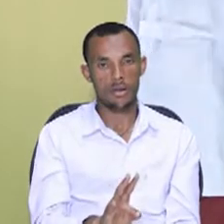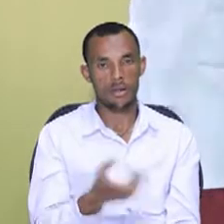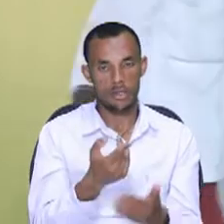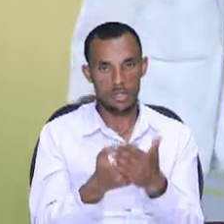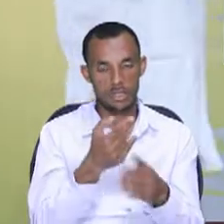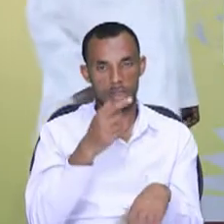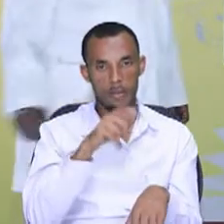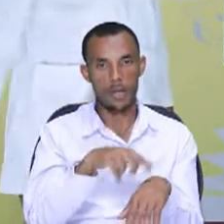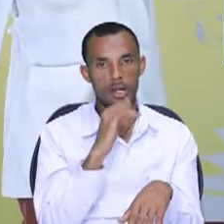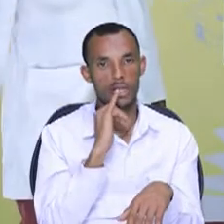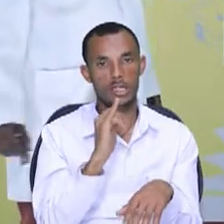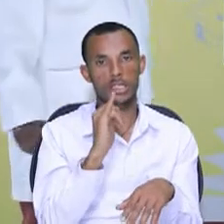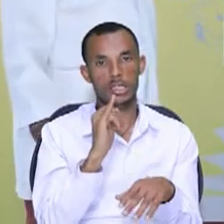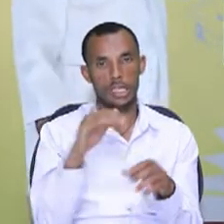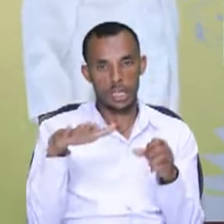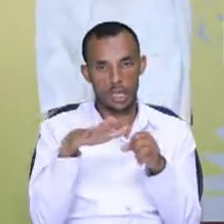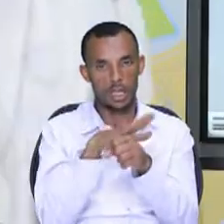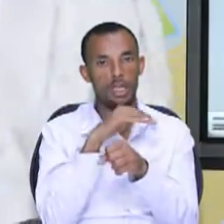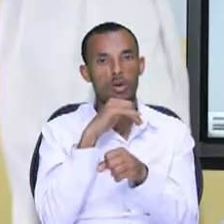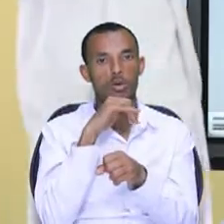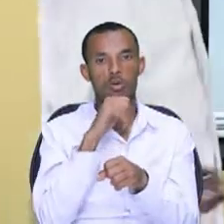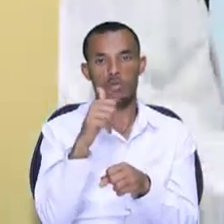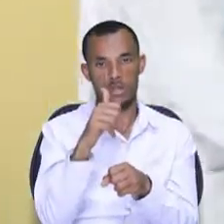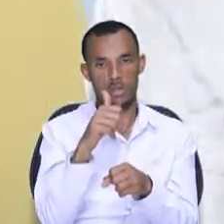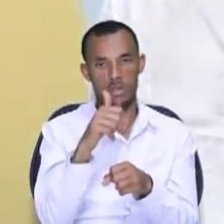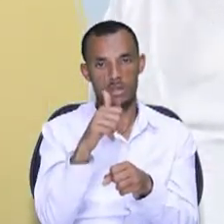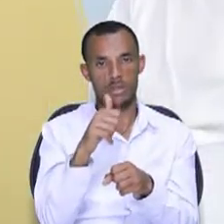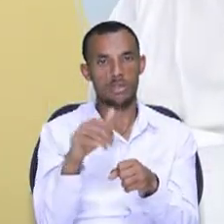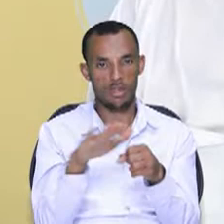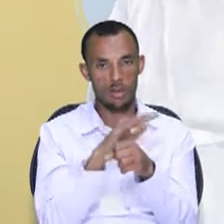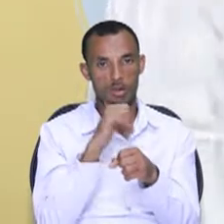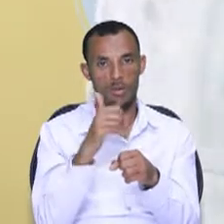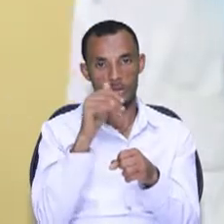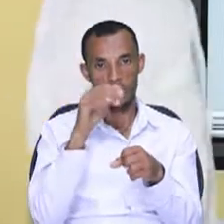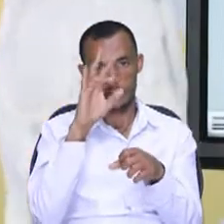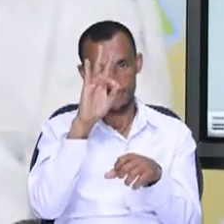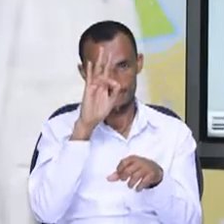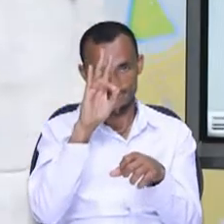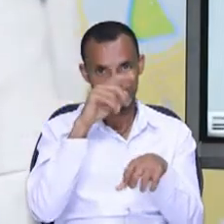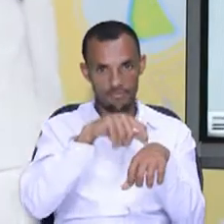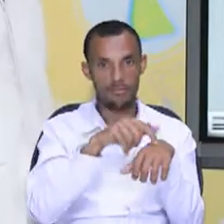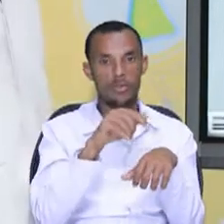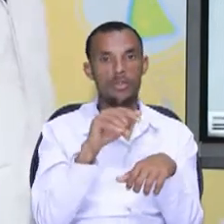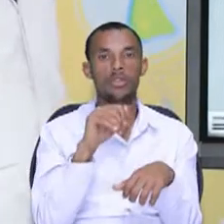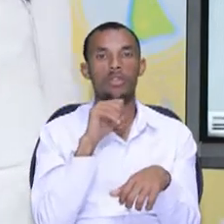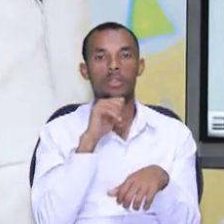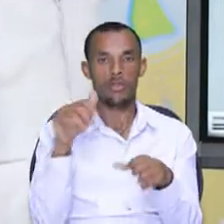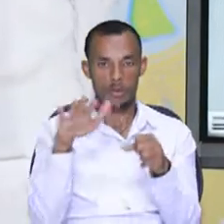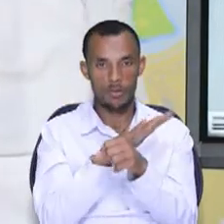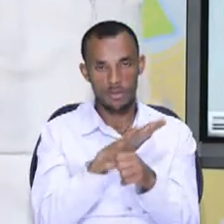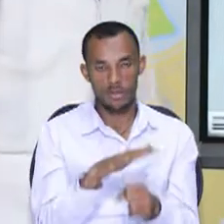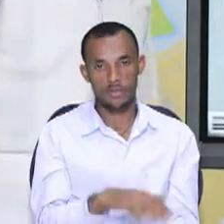this period is incomplete period. Incomplete period. Period